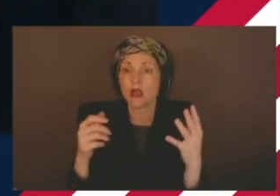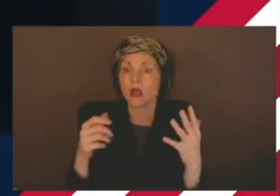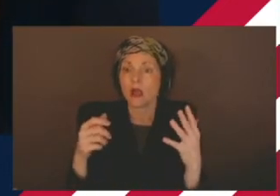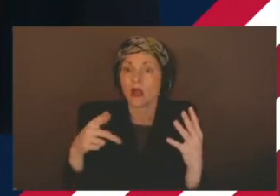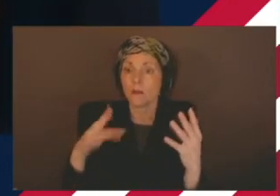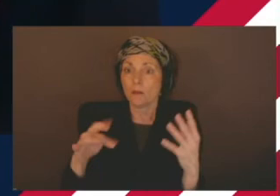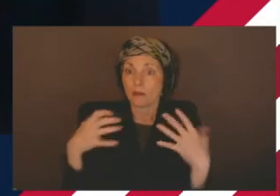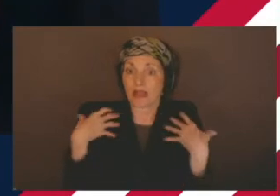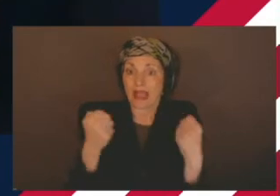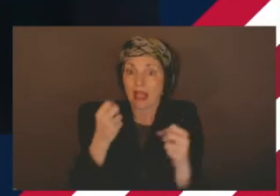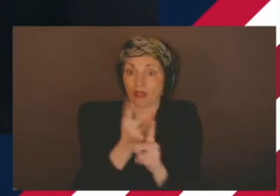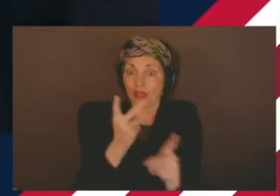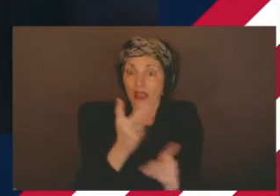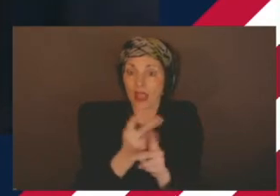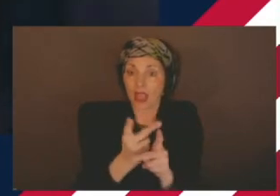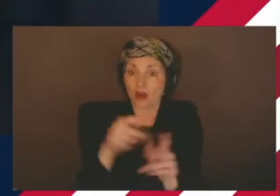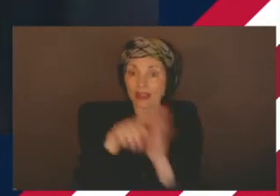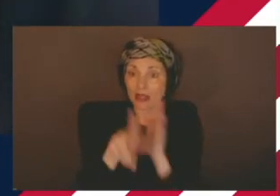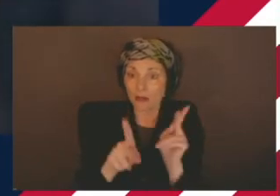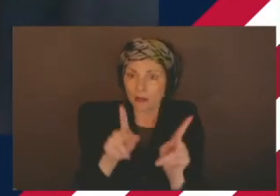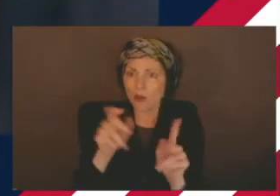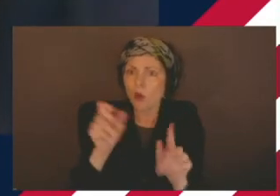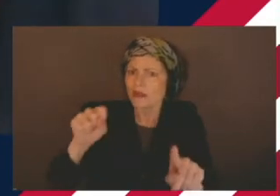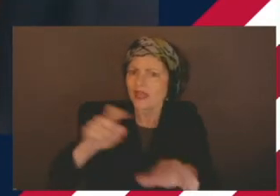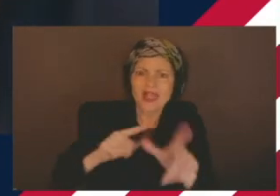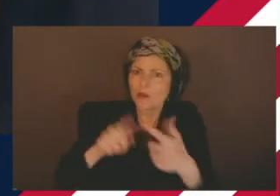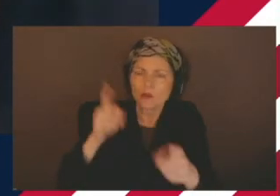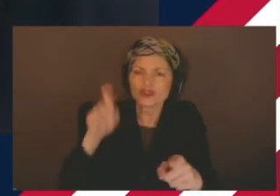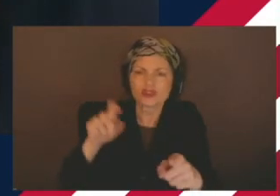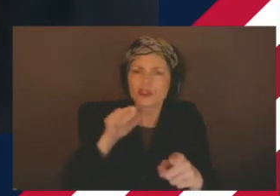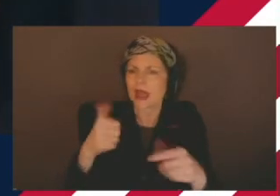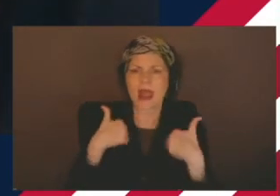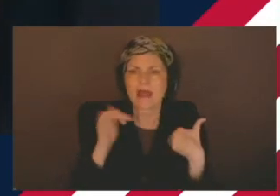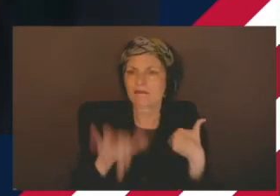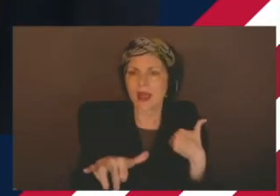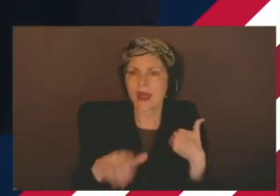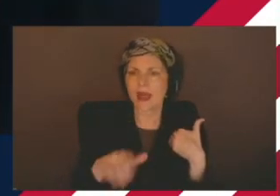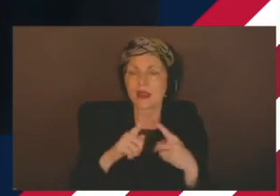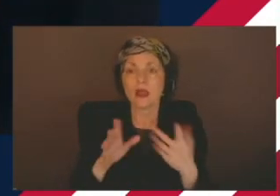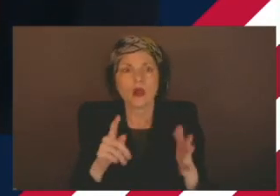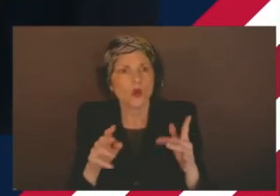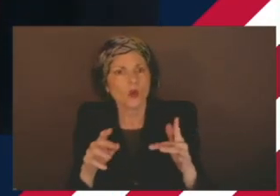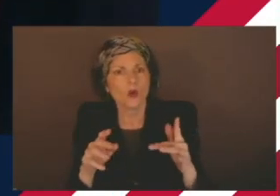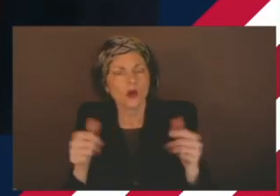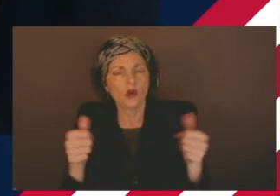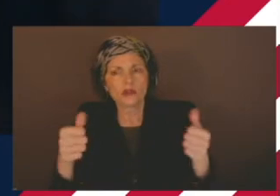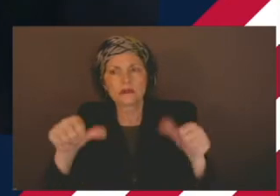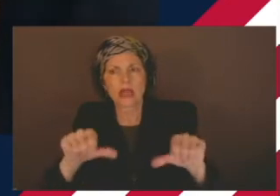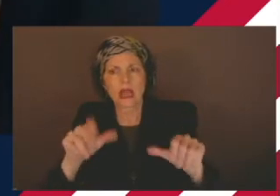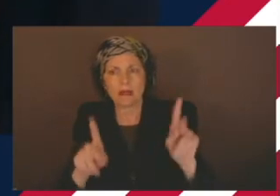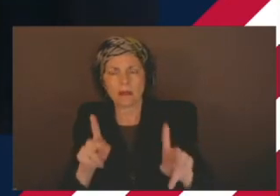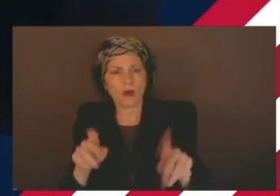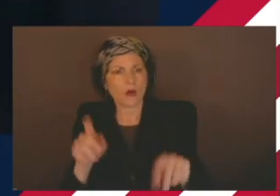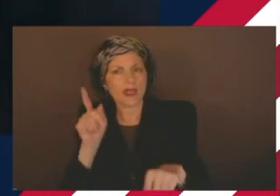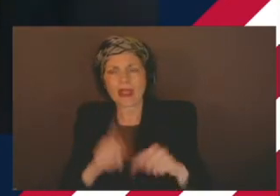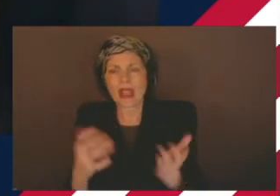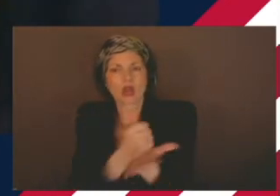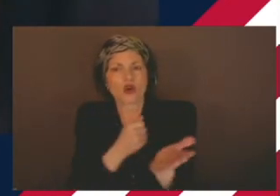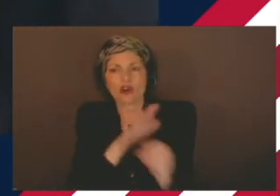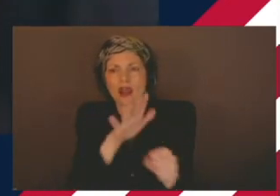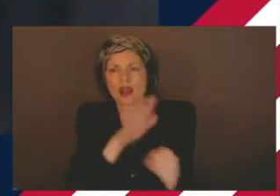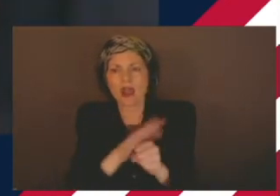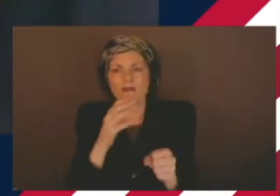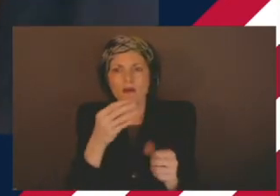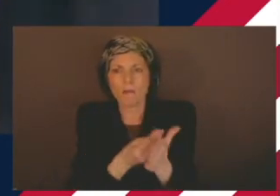be a part of our society. Does denying living wages cause people to die? Yes. Then it shouldn't